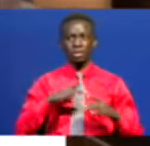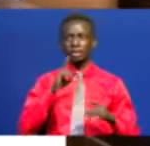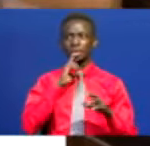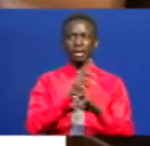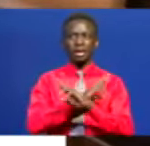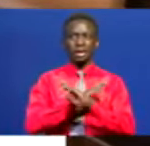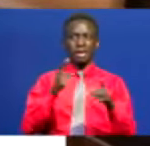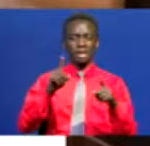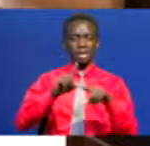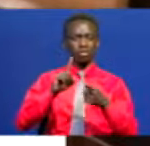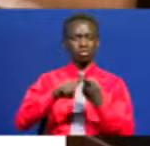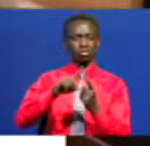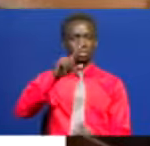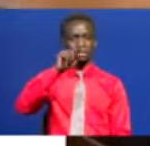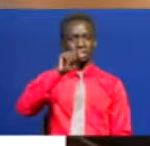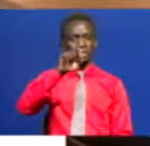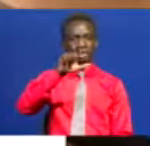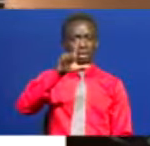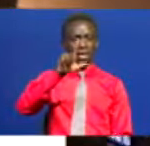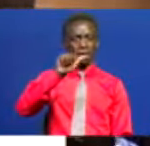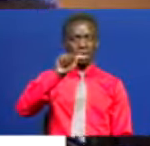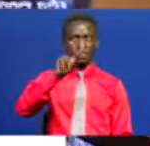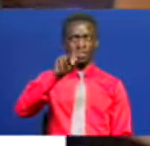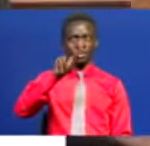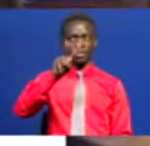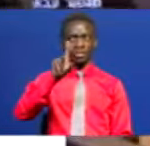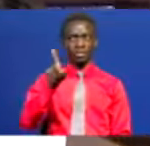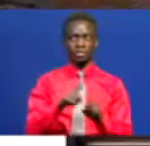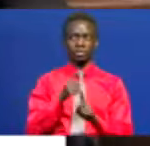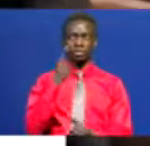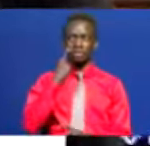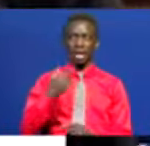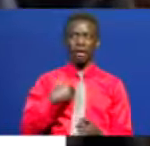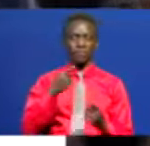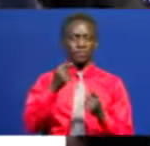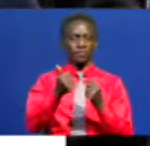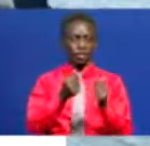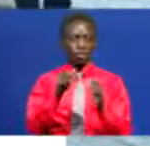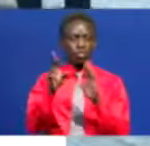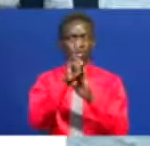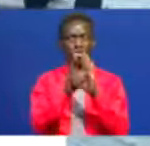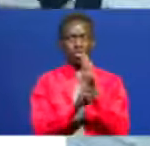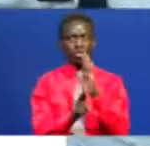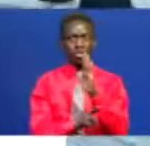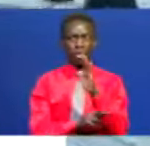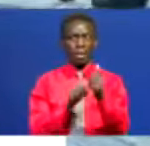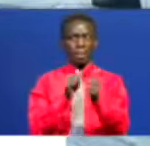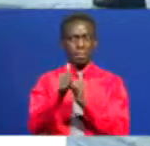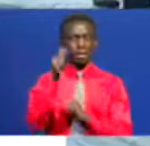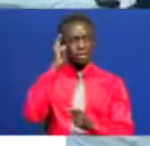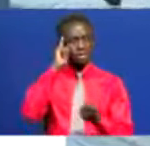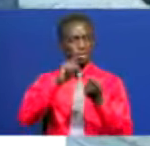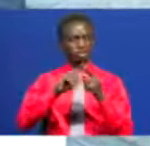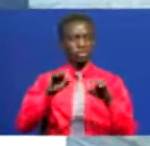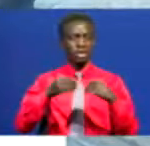Tel Aviv's Kaplan Street, there is fury at legislation being passed to limit the power of the Supreme